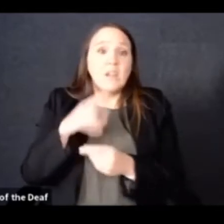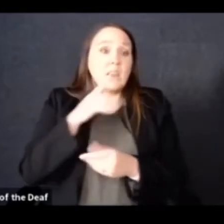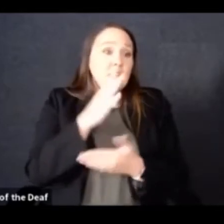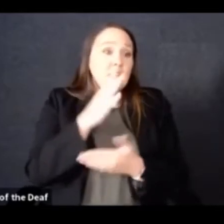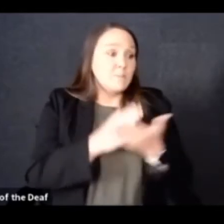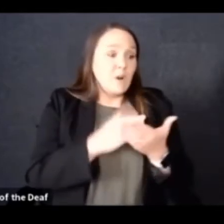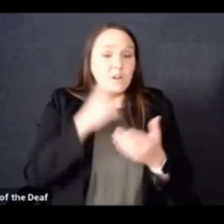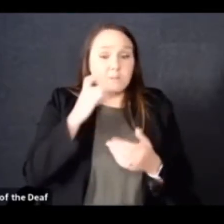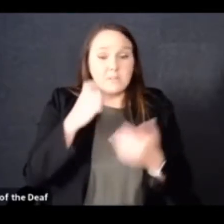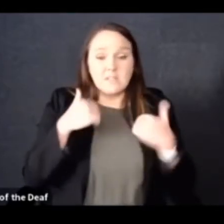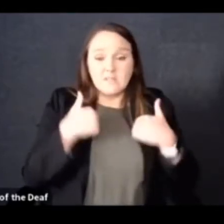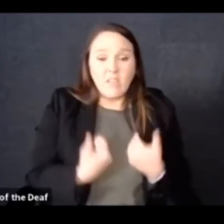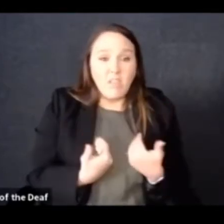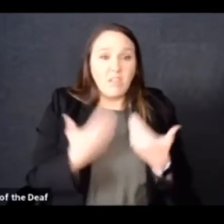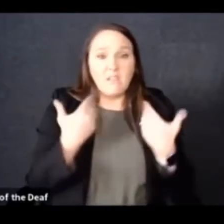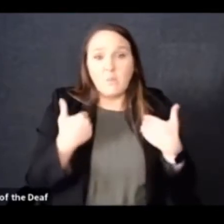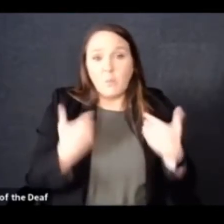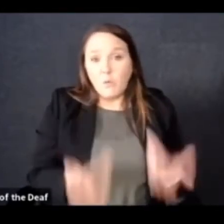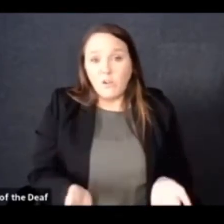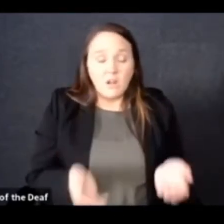part of that is due to just the